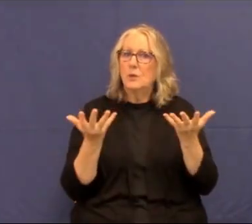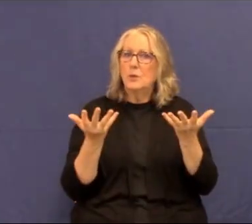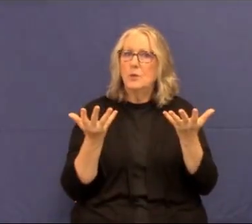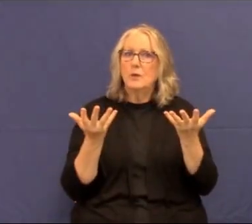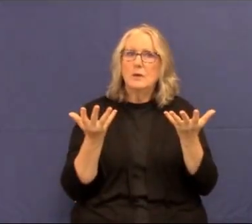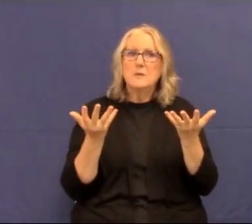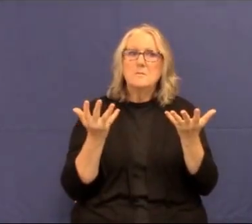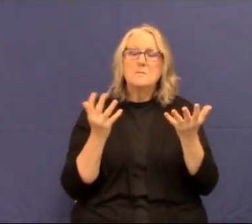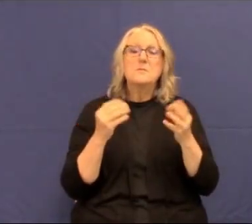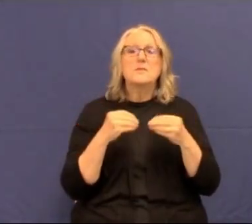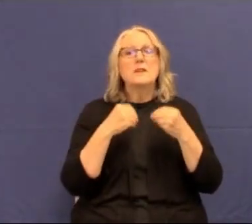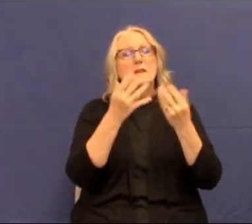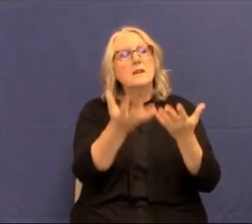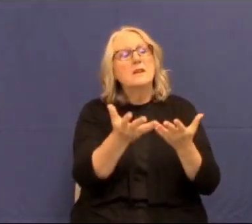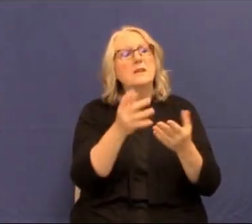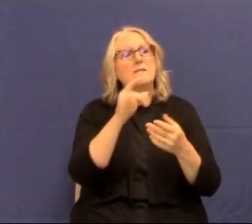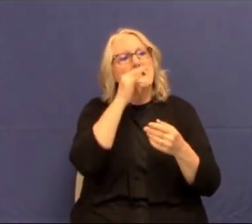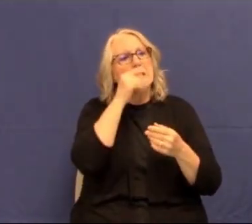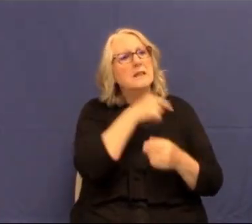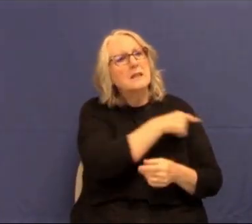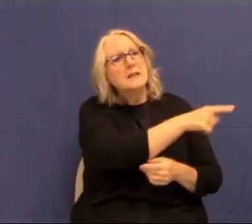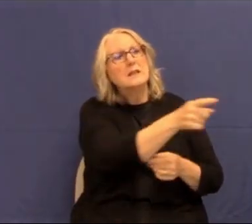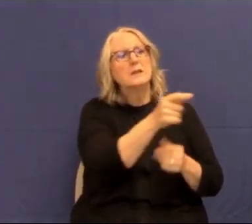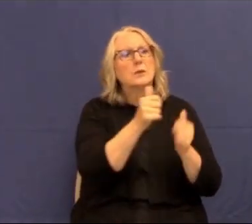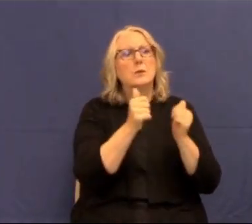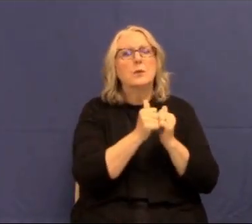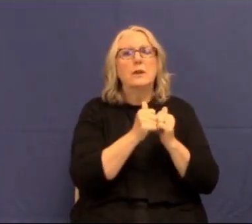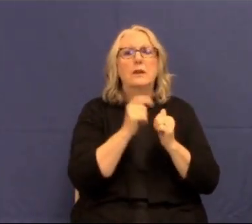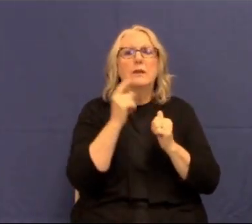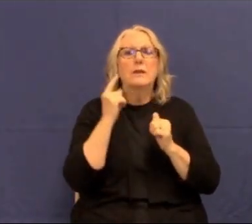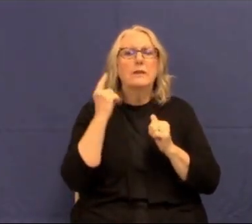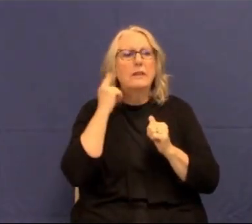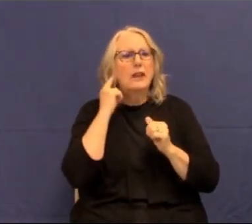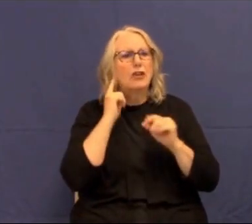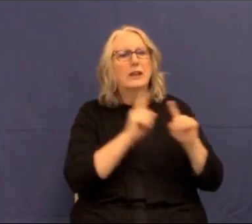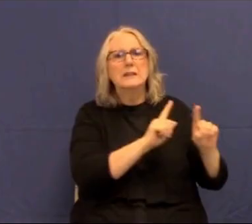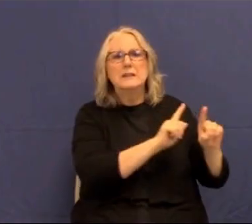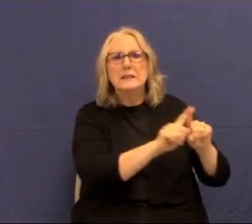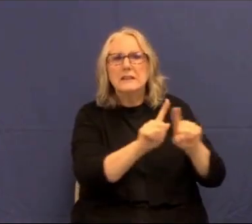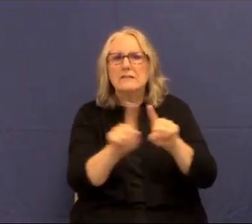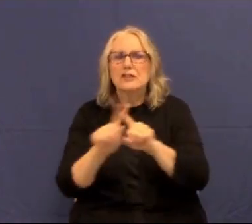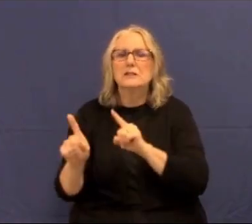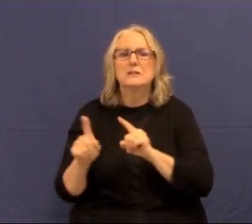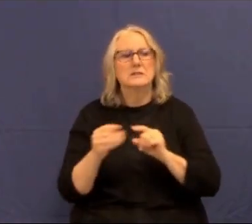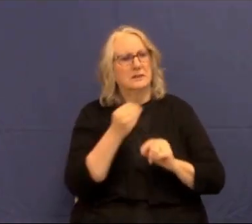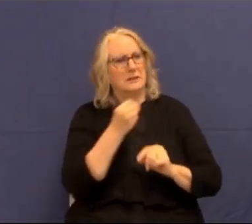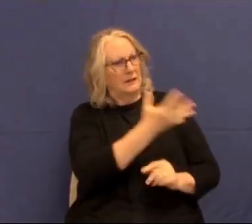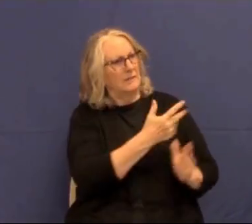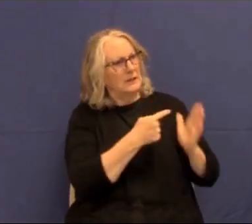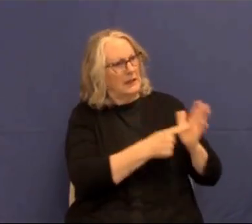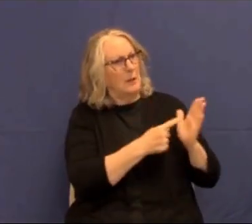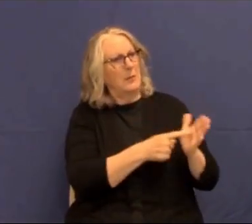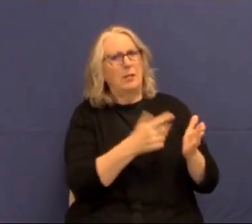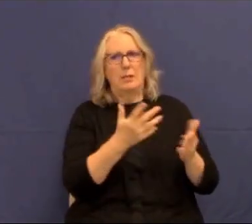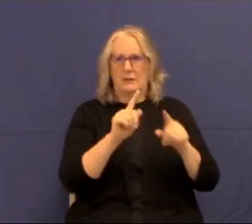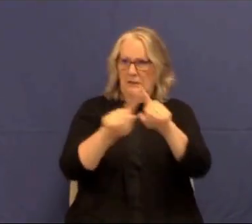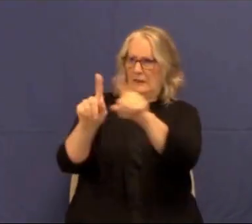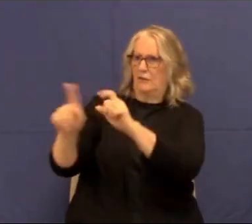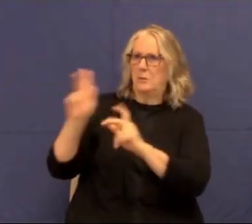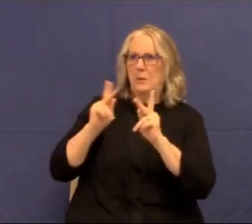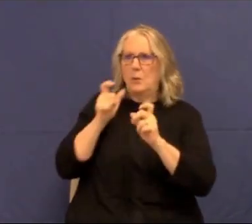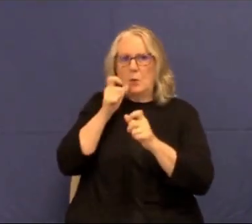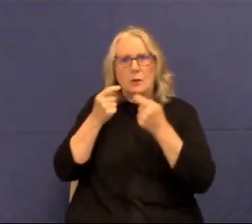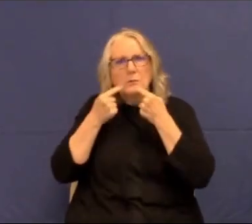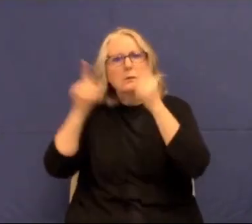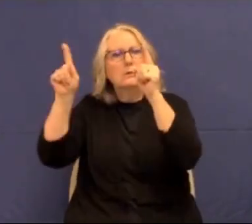is to, give kids with hearing differences tangible examples of careers, of